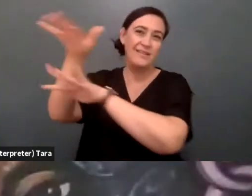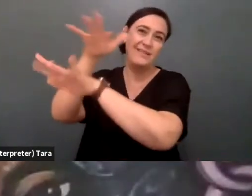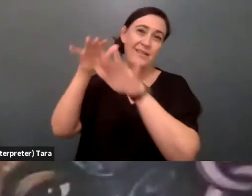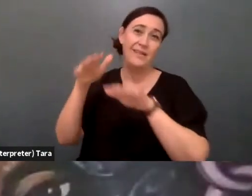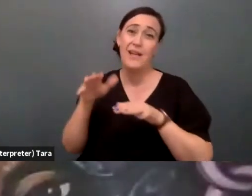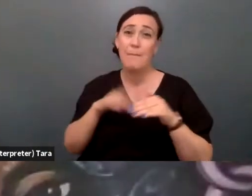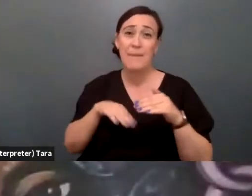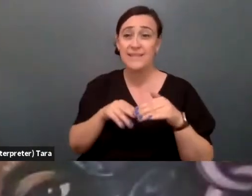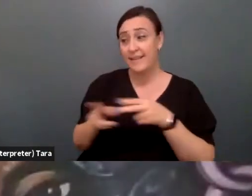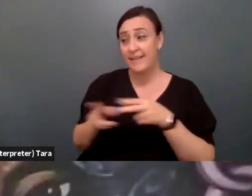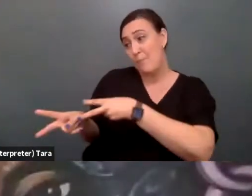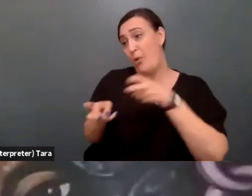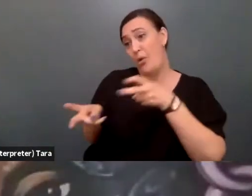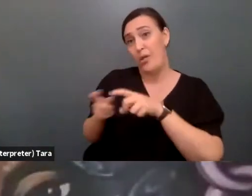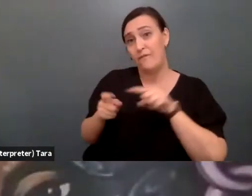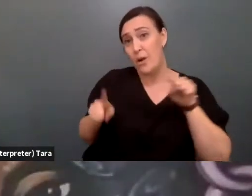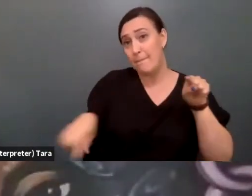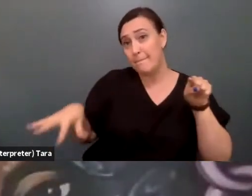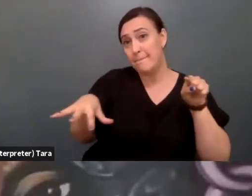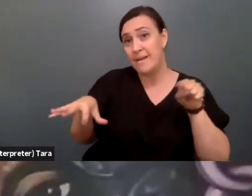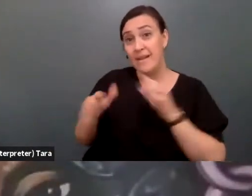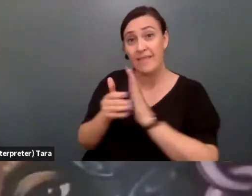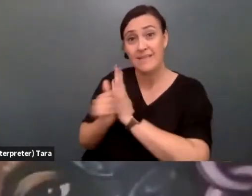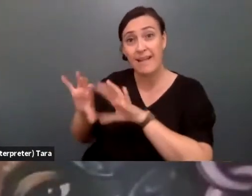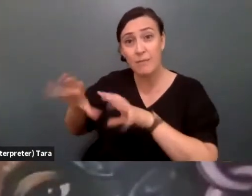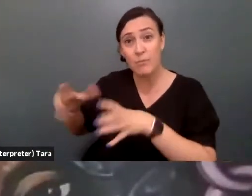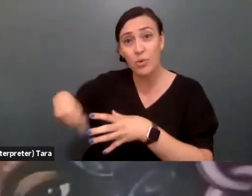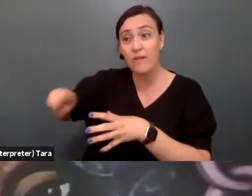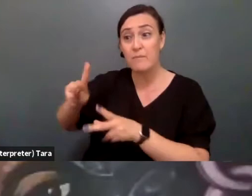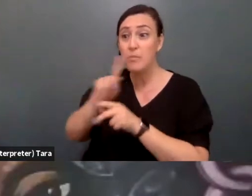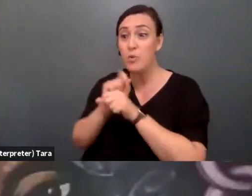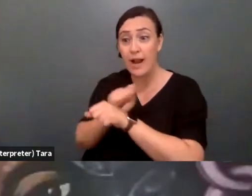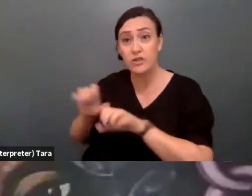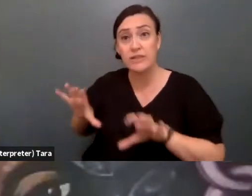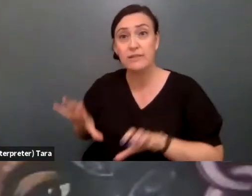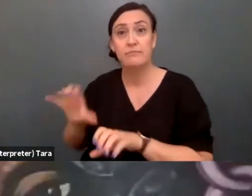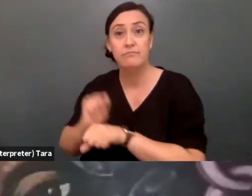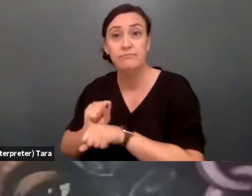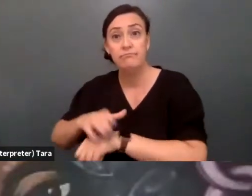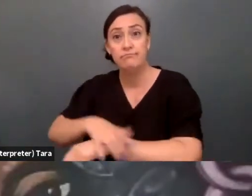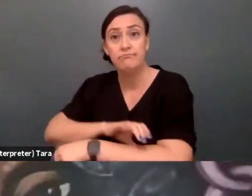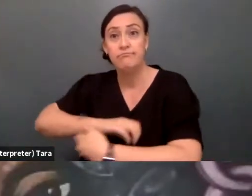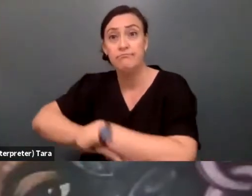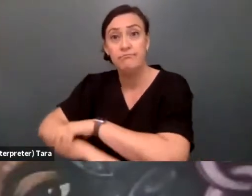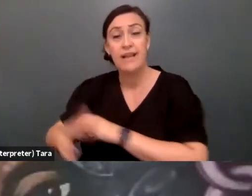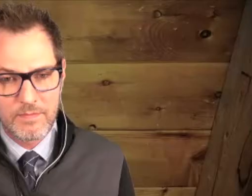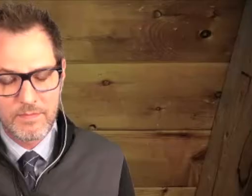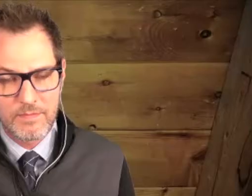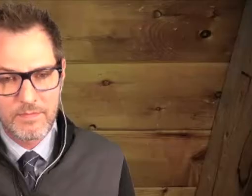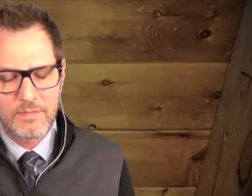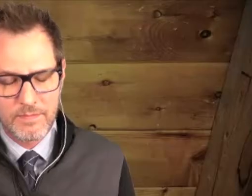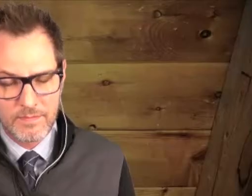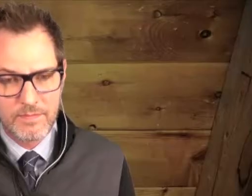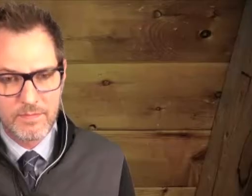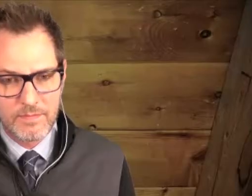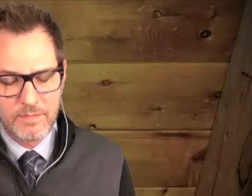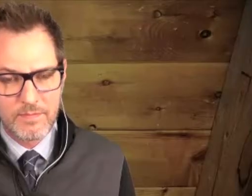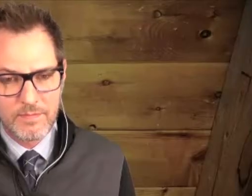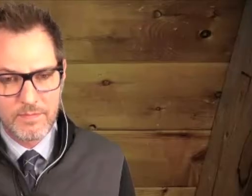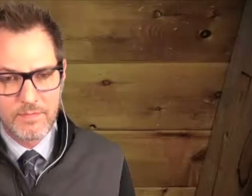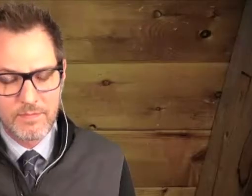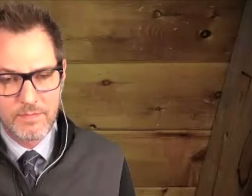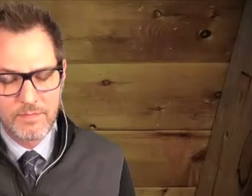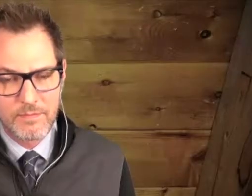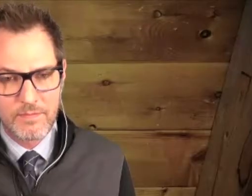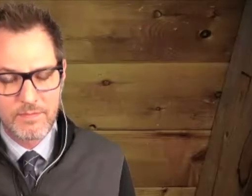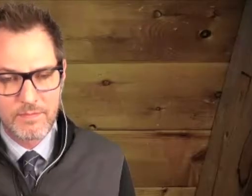pull from the talent pool of the people who are really leading the work, who never get recognized or named. Many of those are